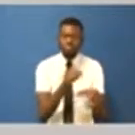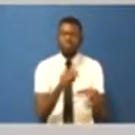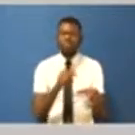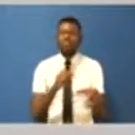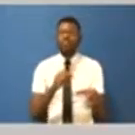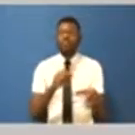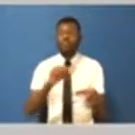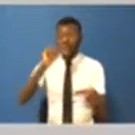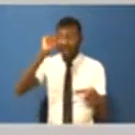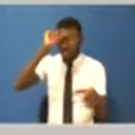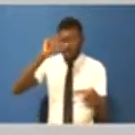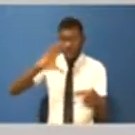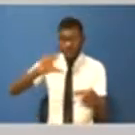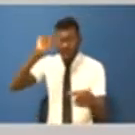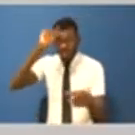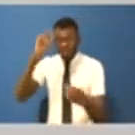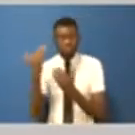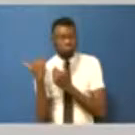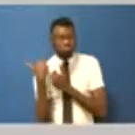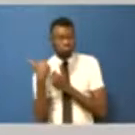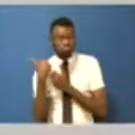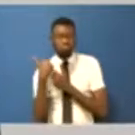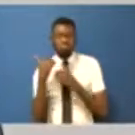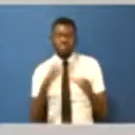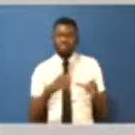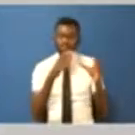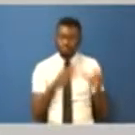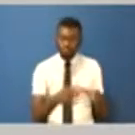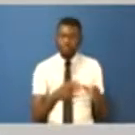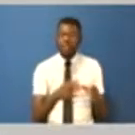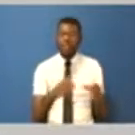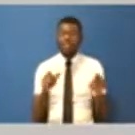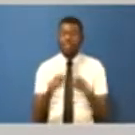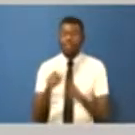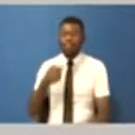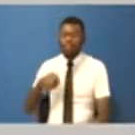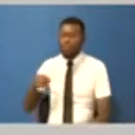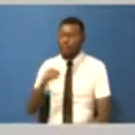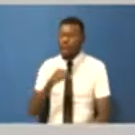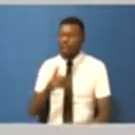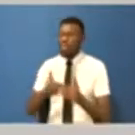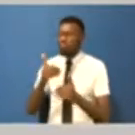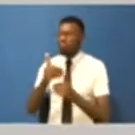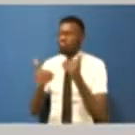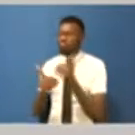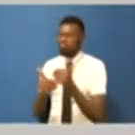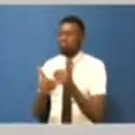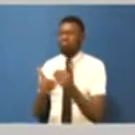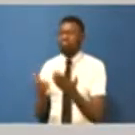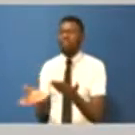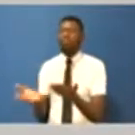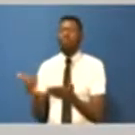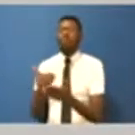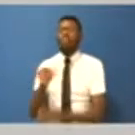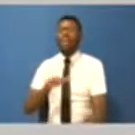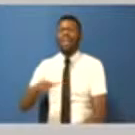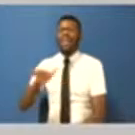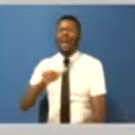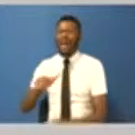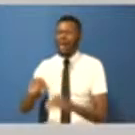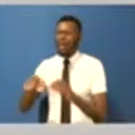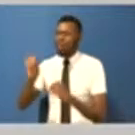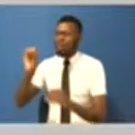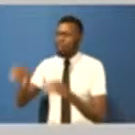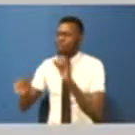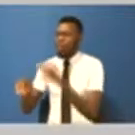the city government and is uh we we built some collection dumping sites